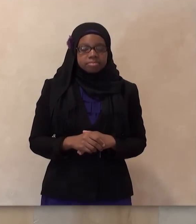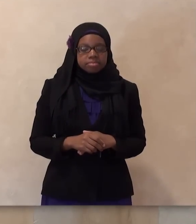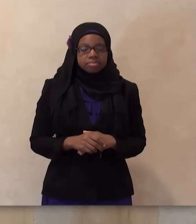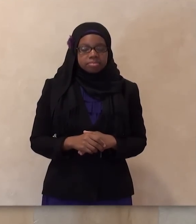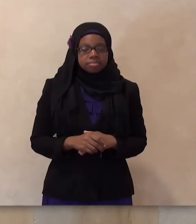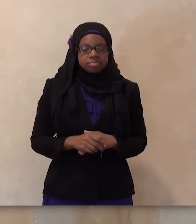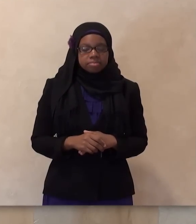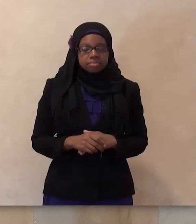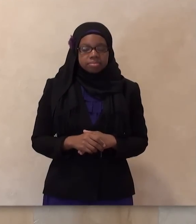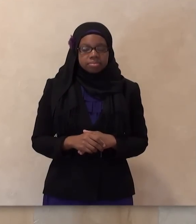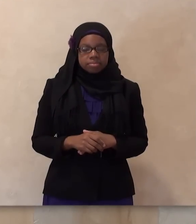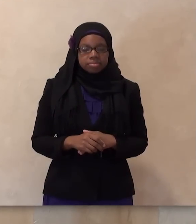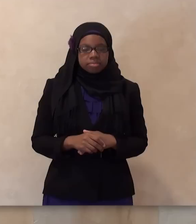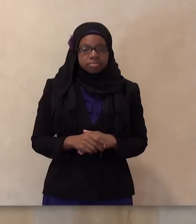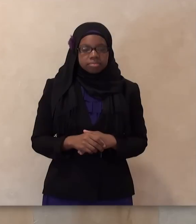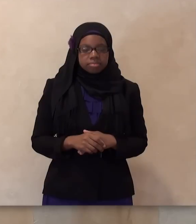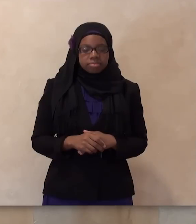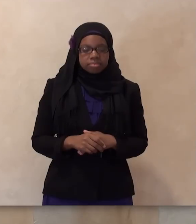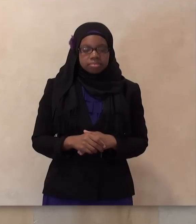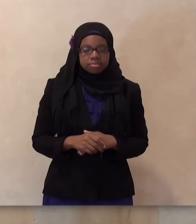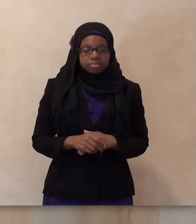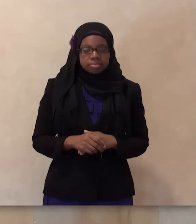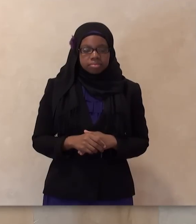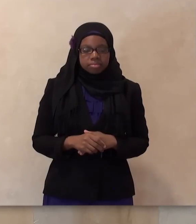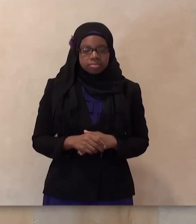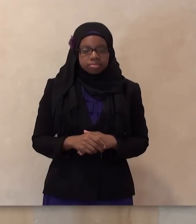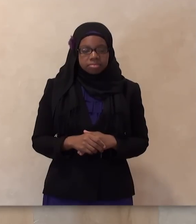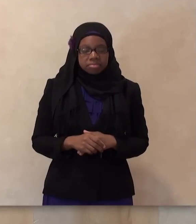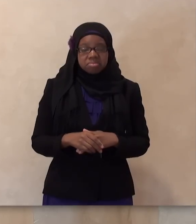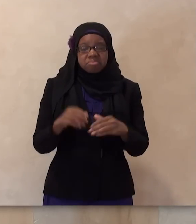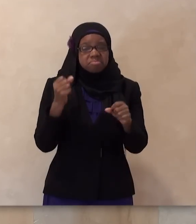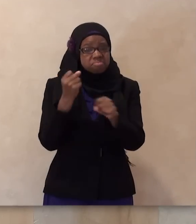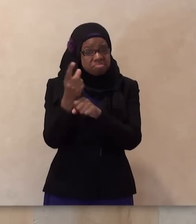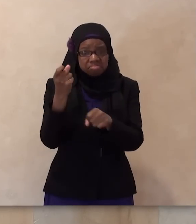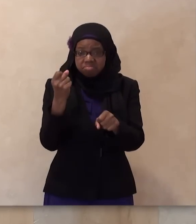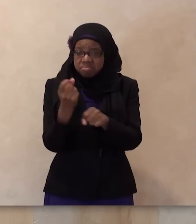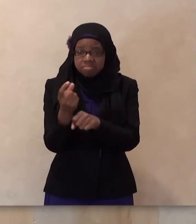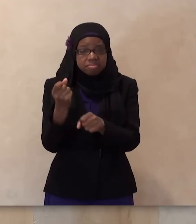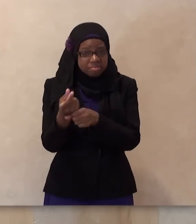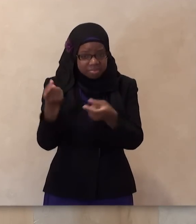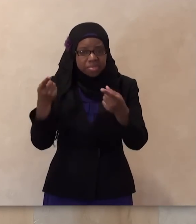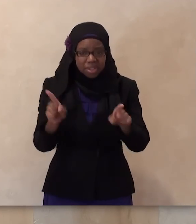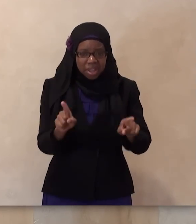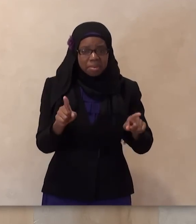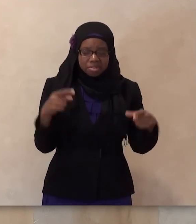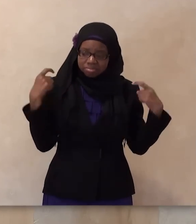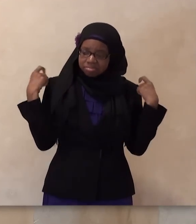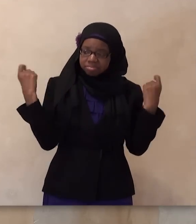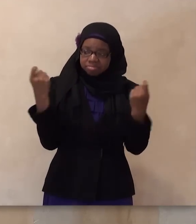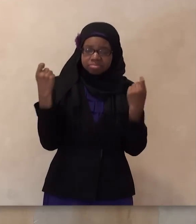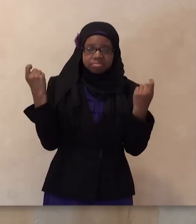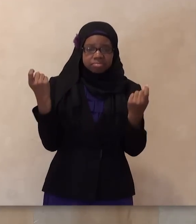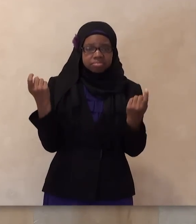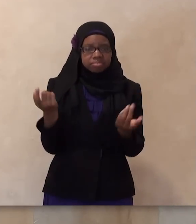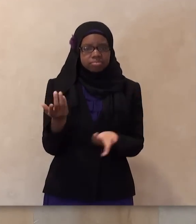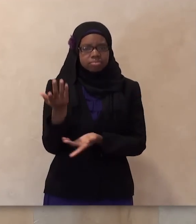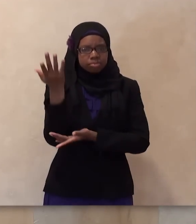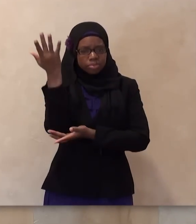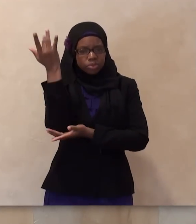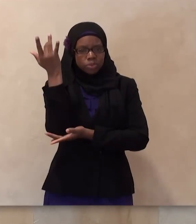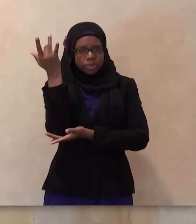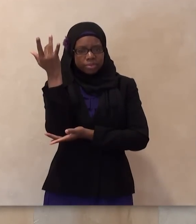This is an annual holiday which is celebrated due to the